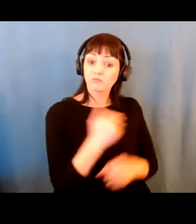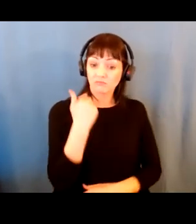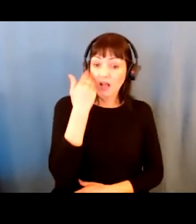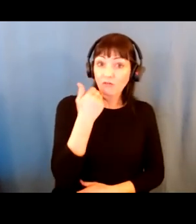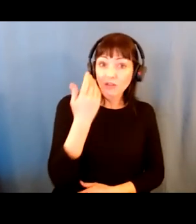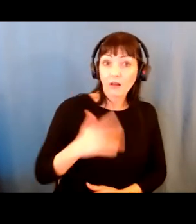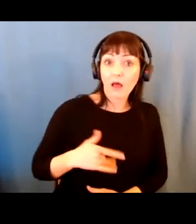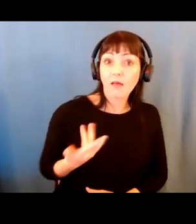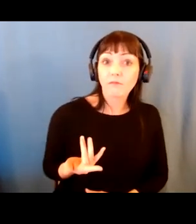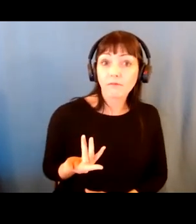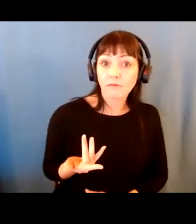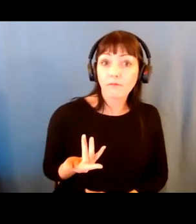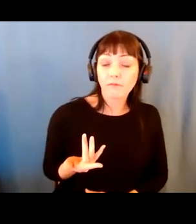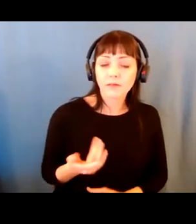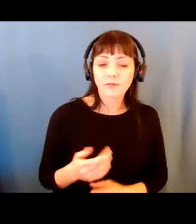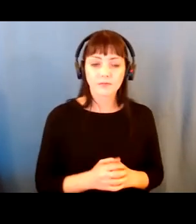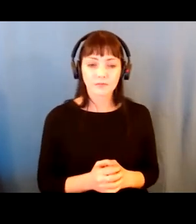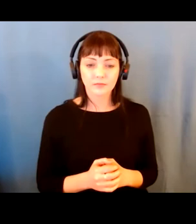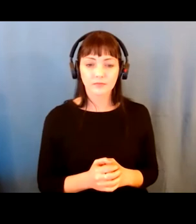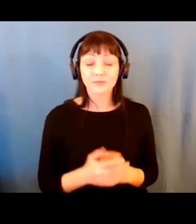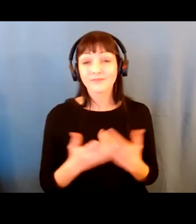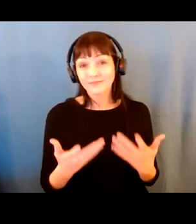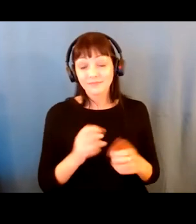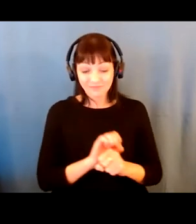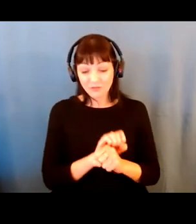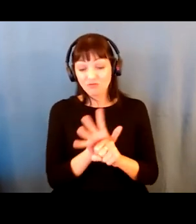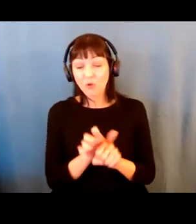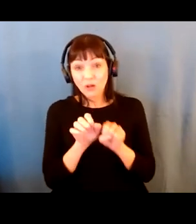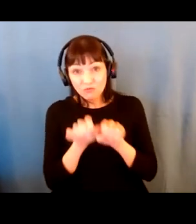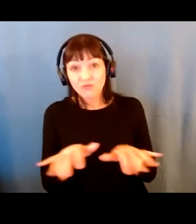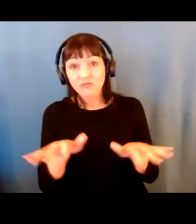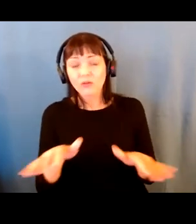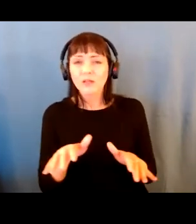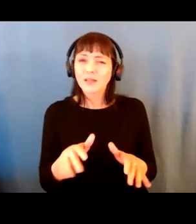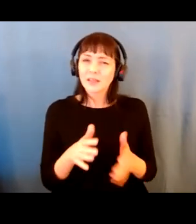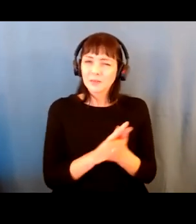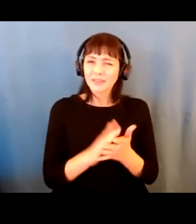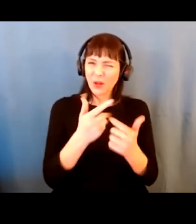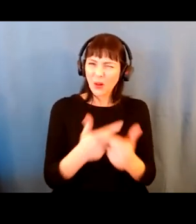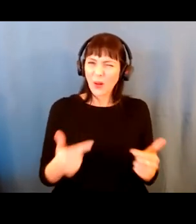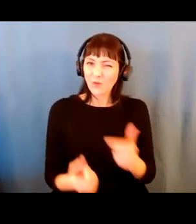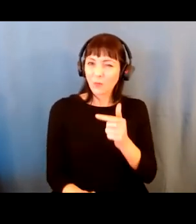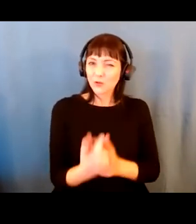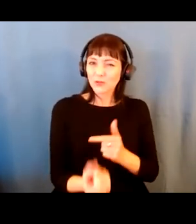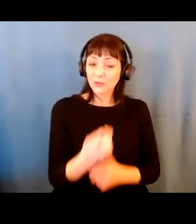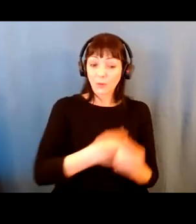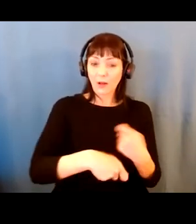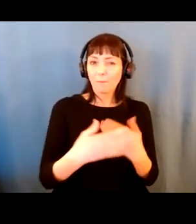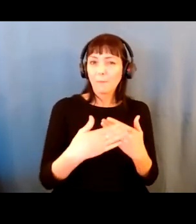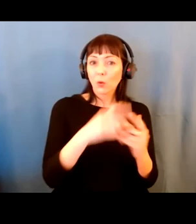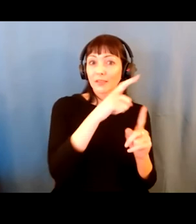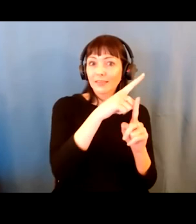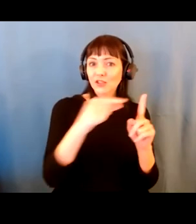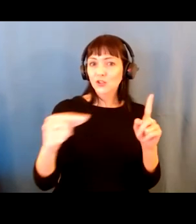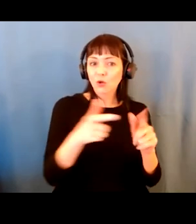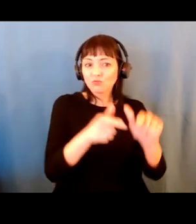part of our everyday life. You know, the pandemic has created a lot of opportunity and a lot of potential to take things digitally. Mm.